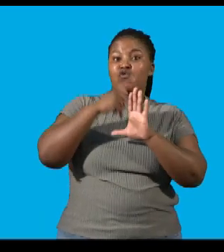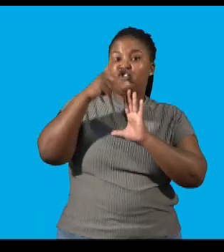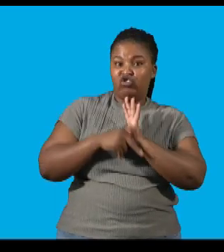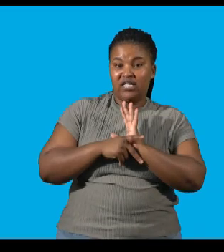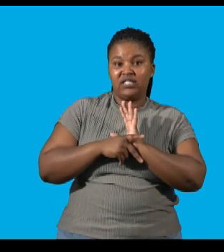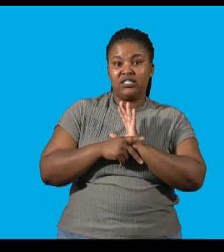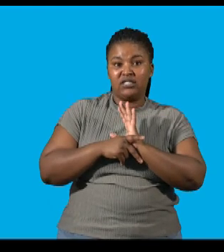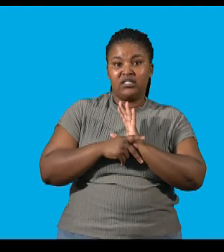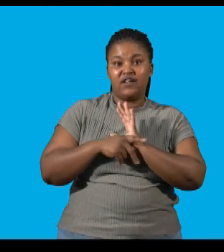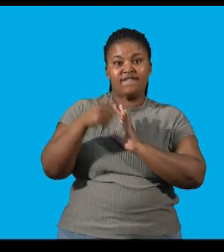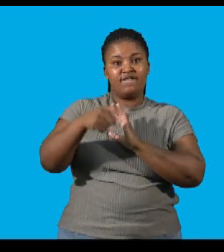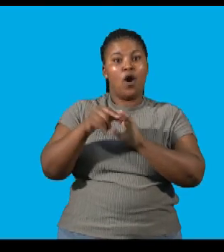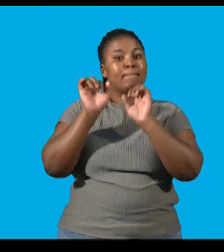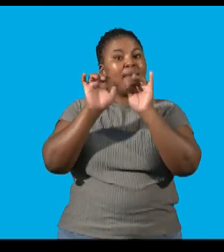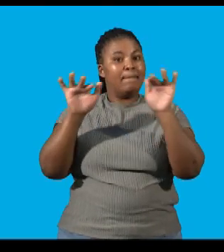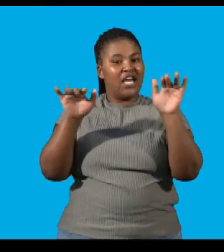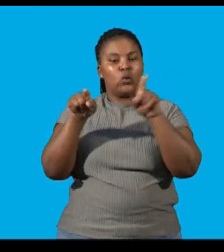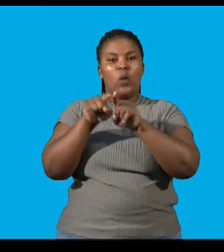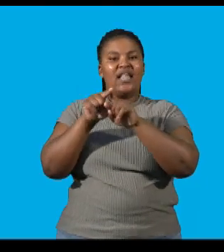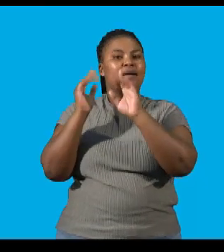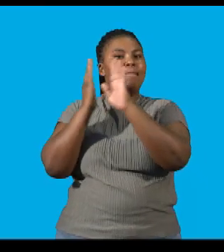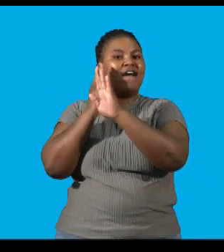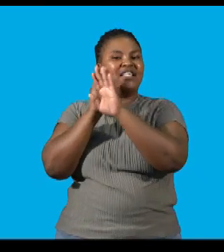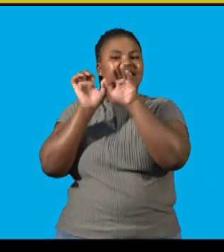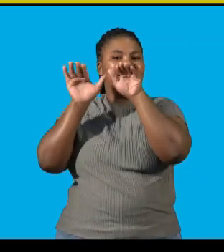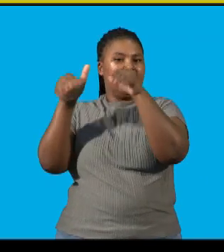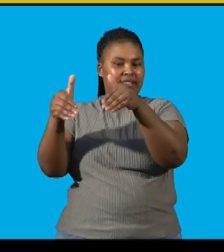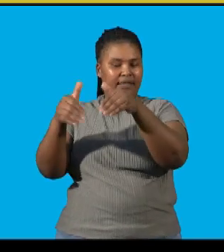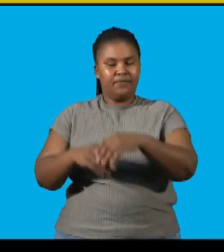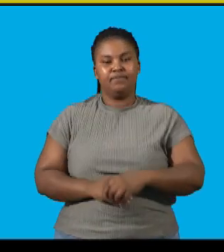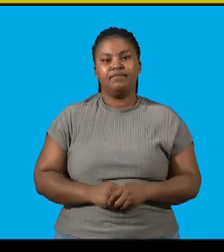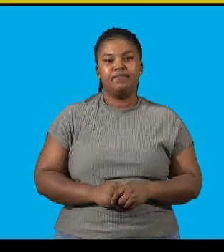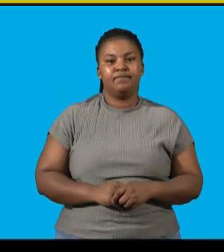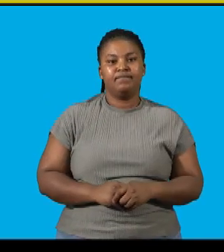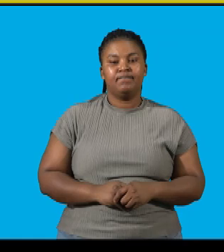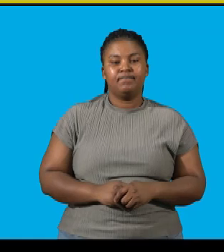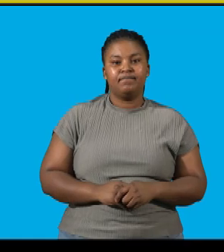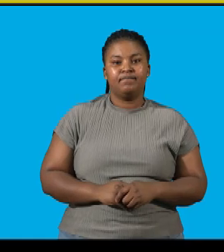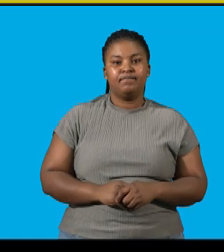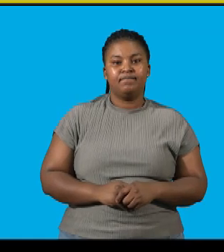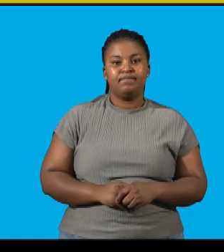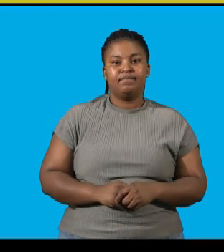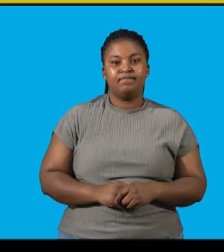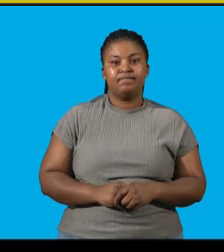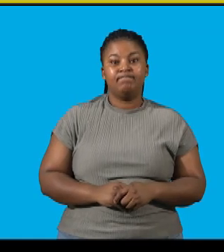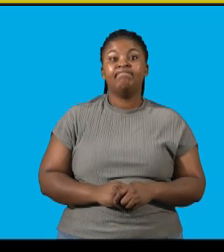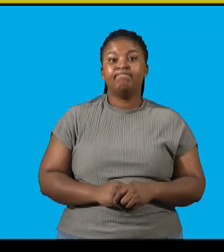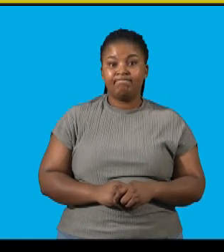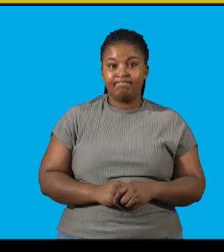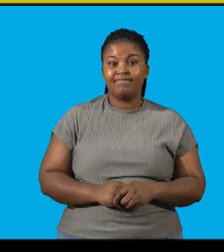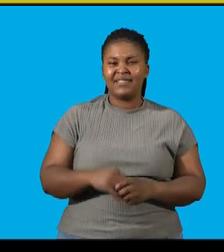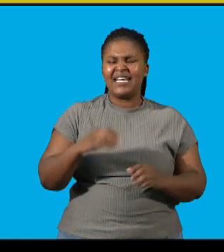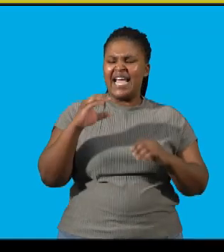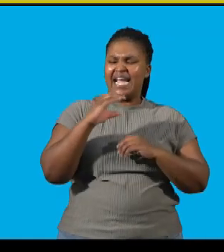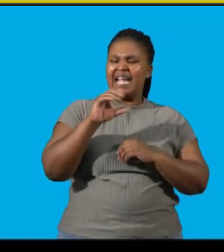project to the public as well as the private sector. So when is